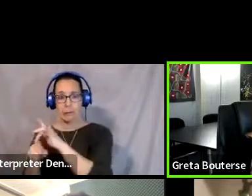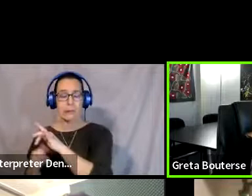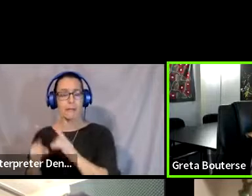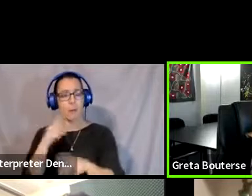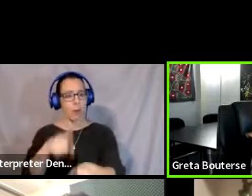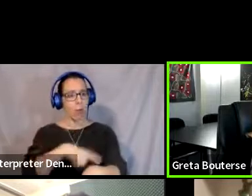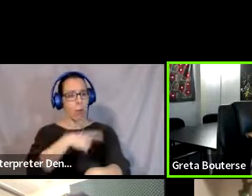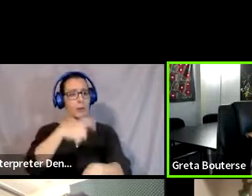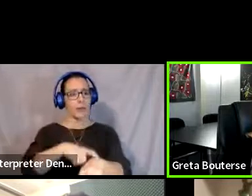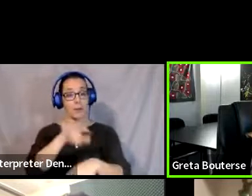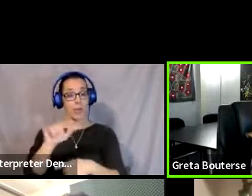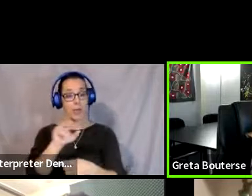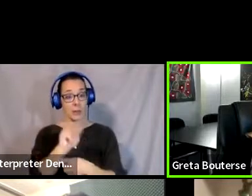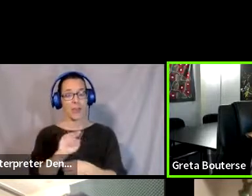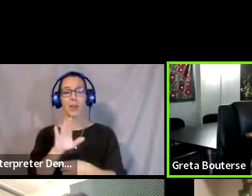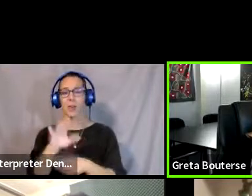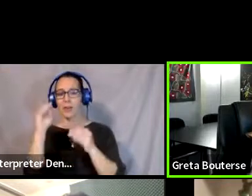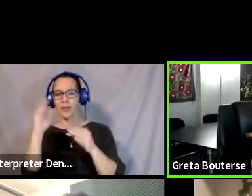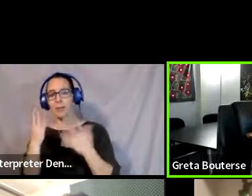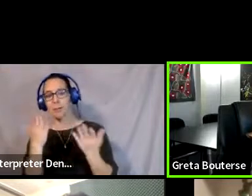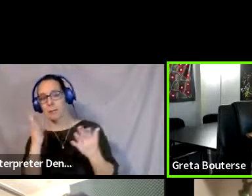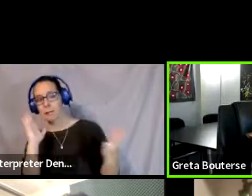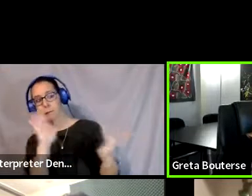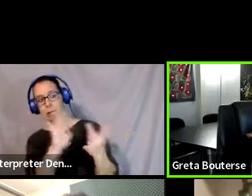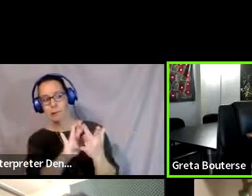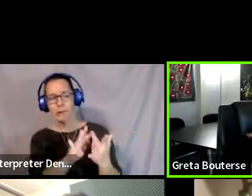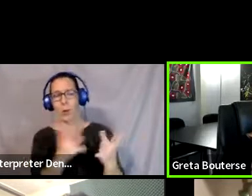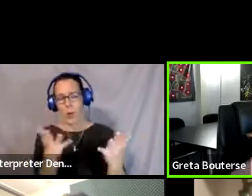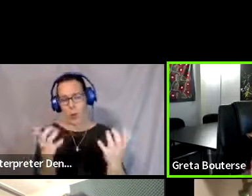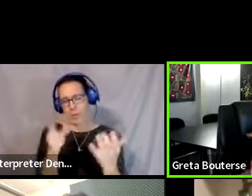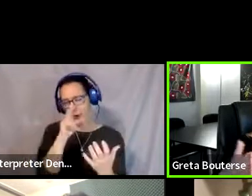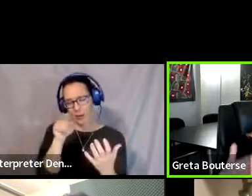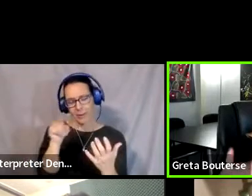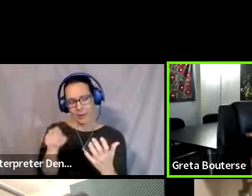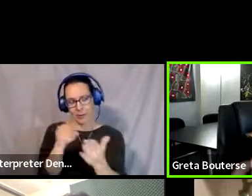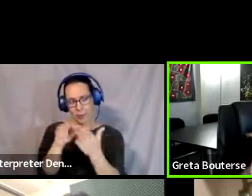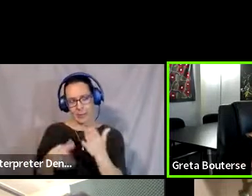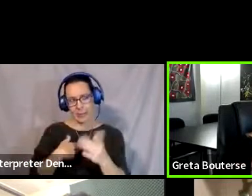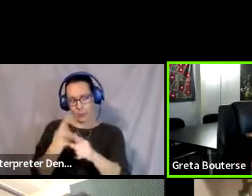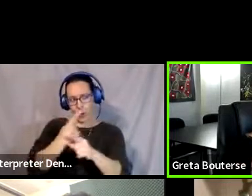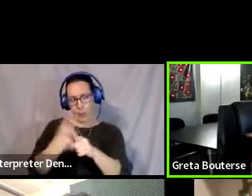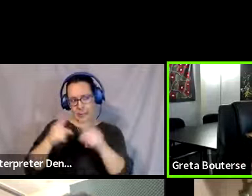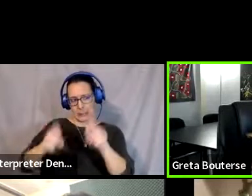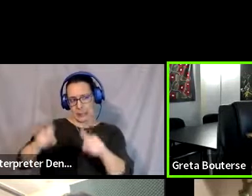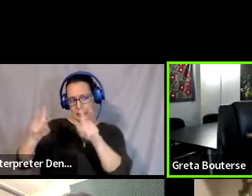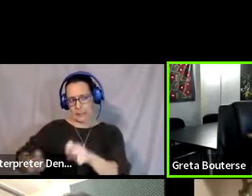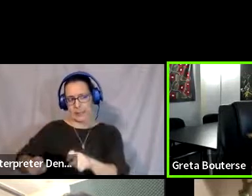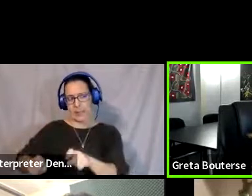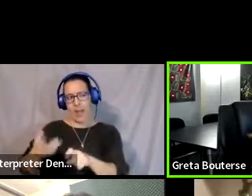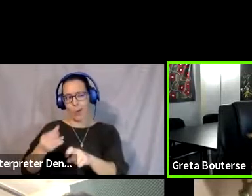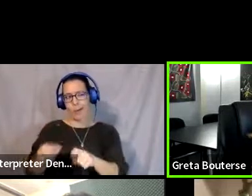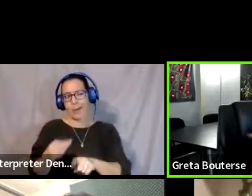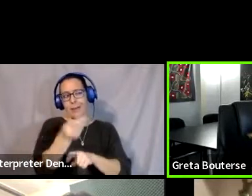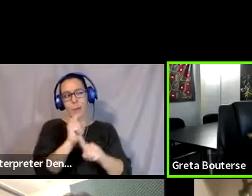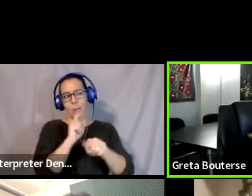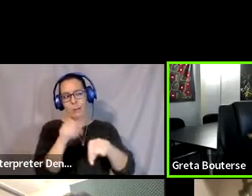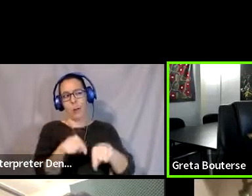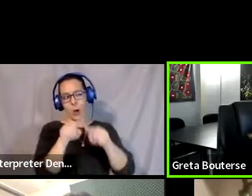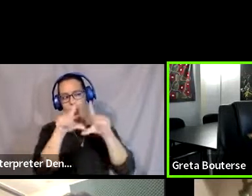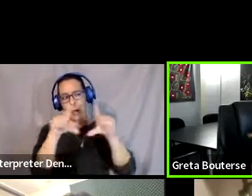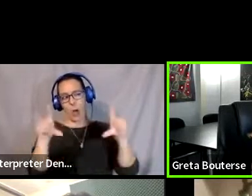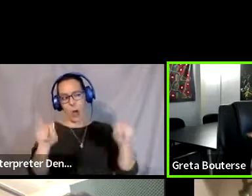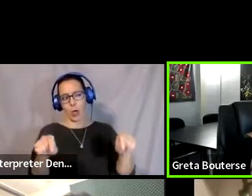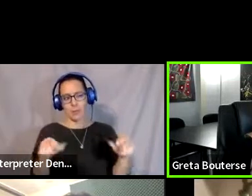January, teacher will reach out to you and say, hey, we want to make sure the student gets assessed before we hand out that report card. So there might be a